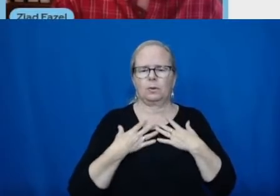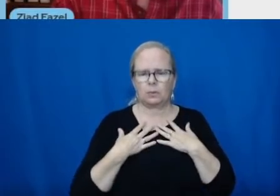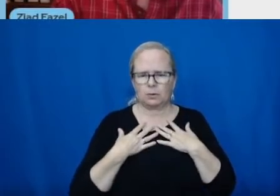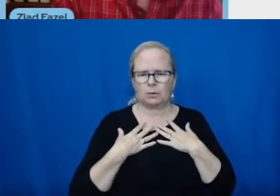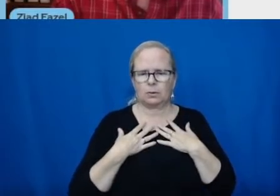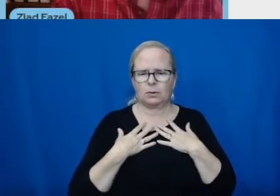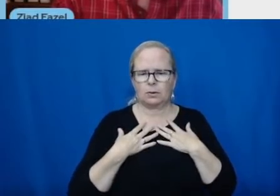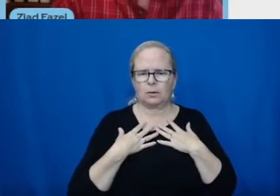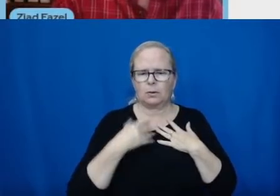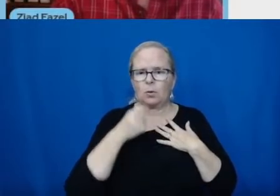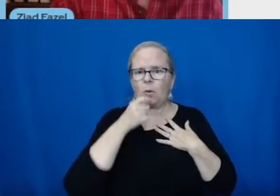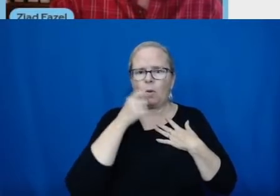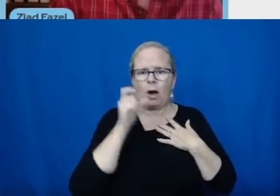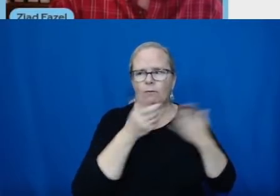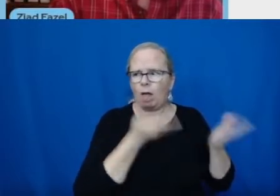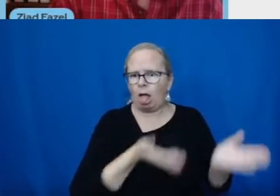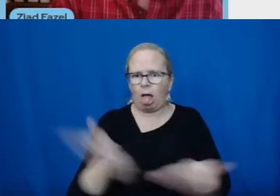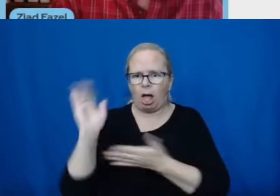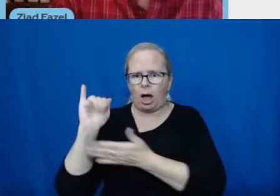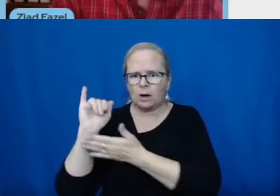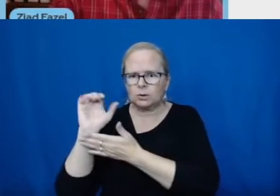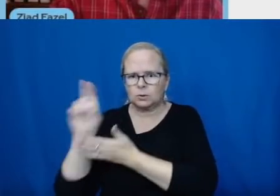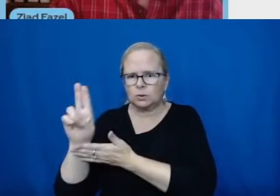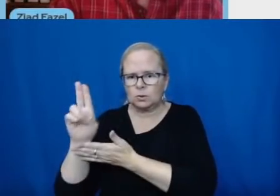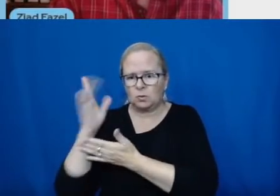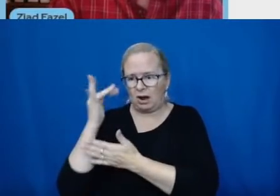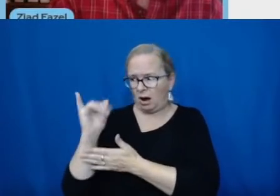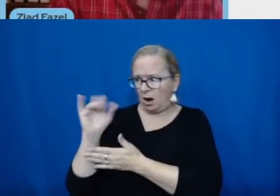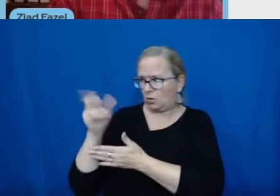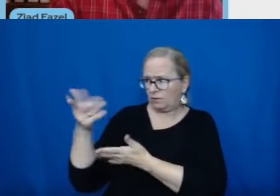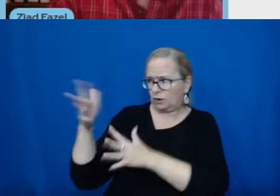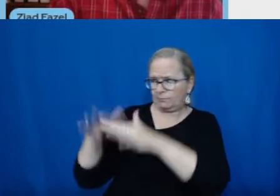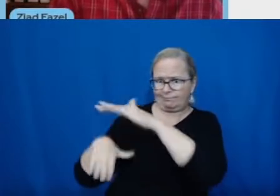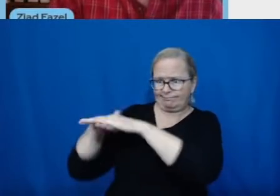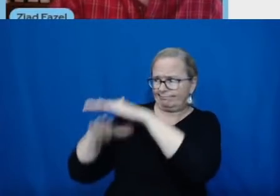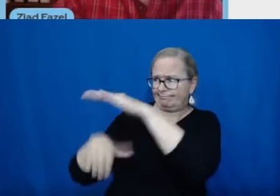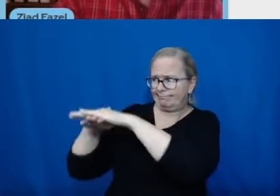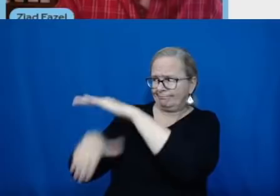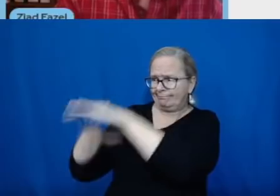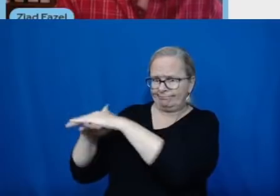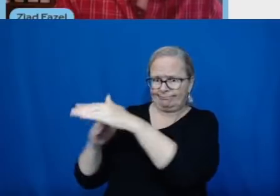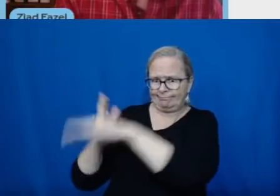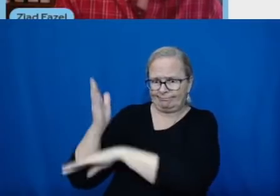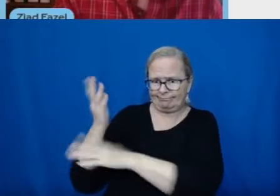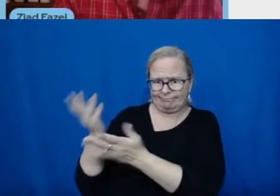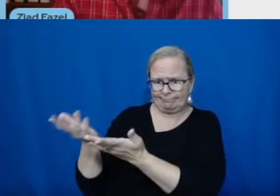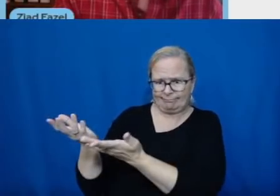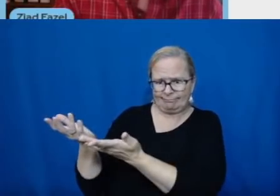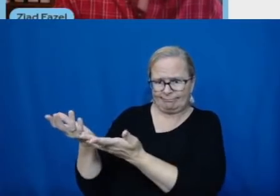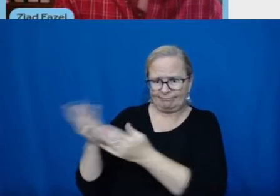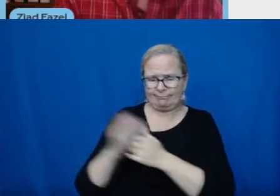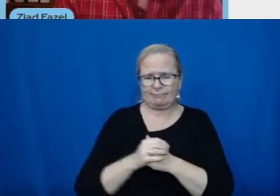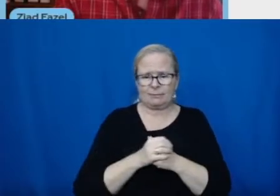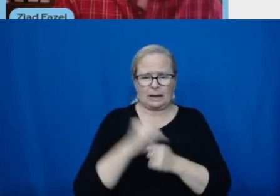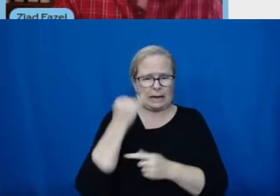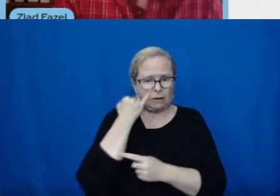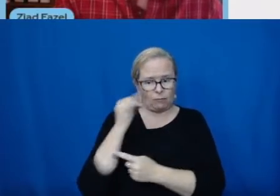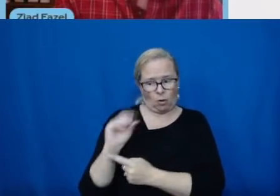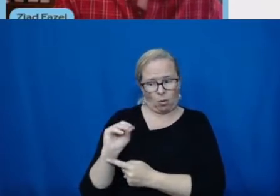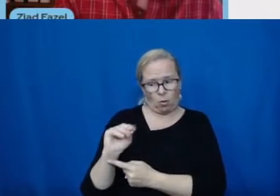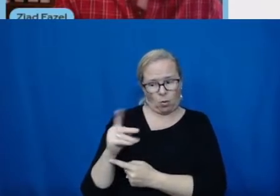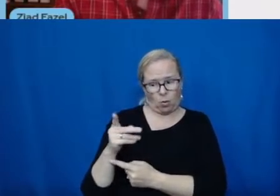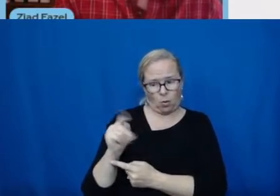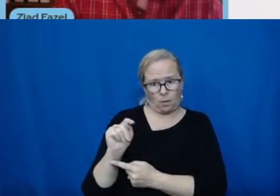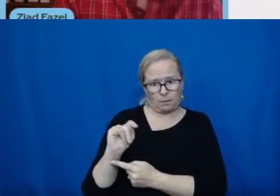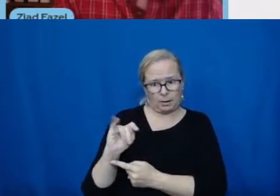an Optiflow into a ventilator, there's capacity issues, there's staffing issues,